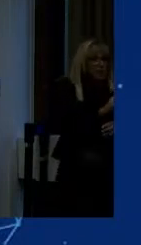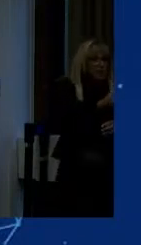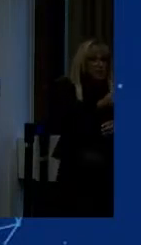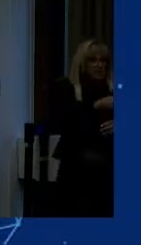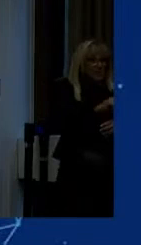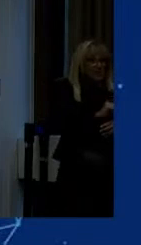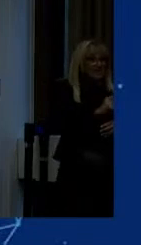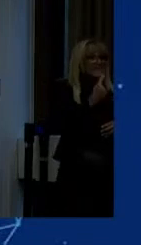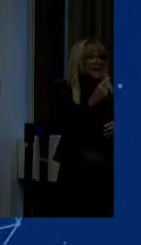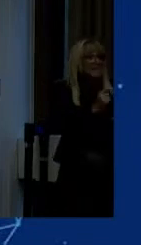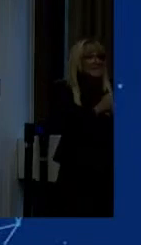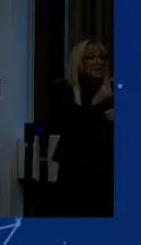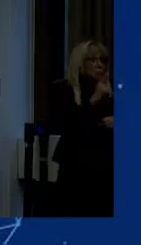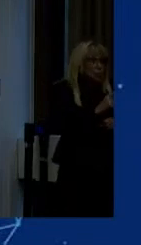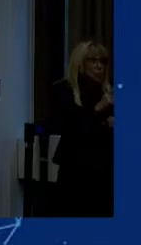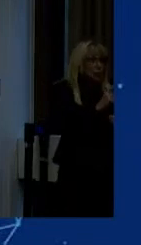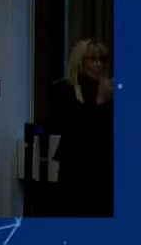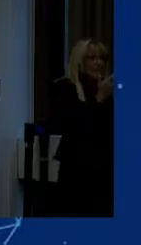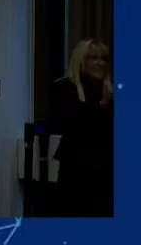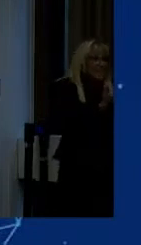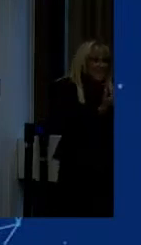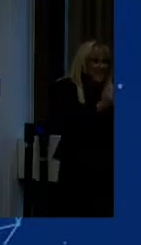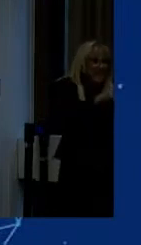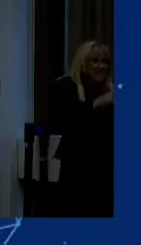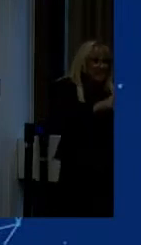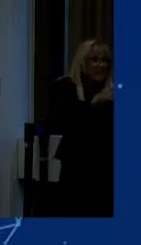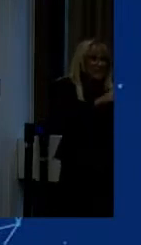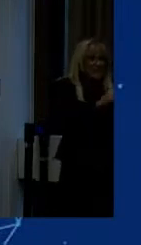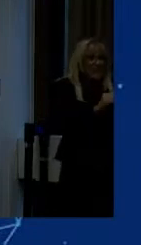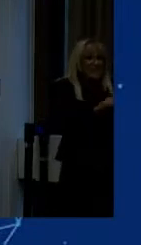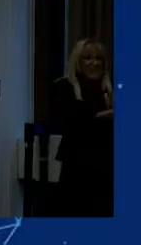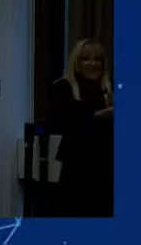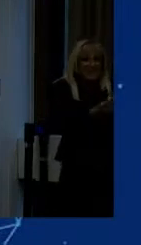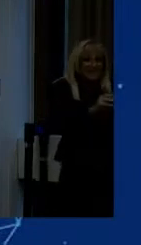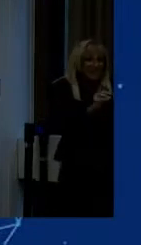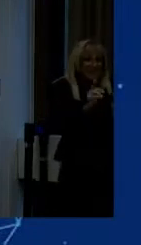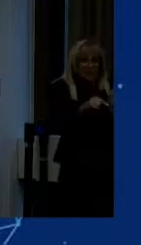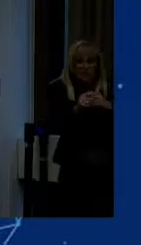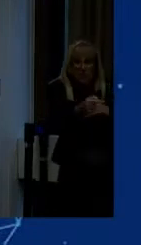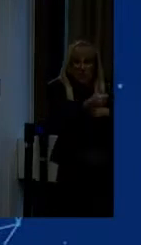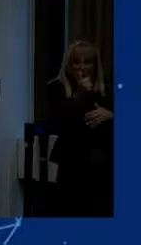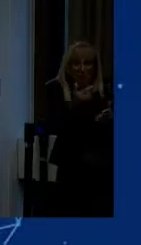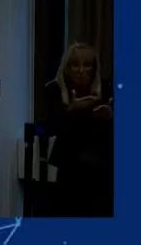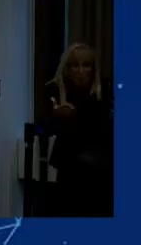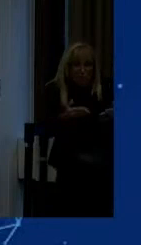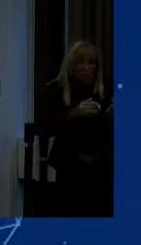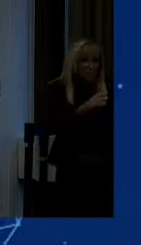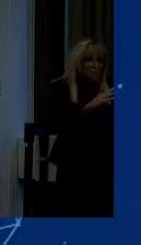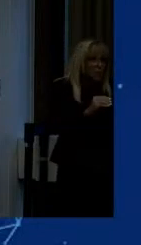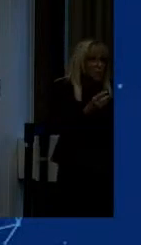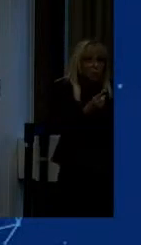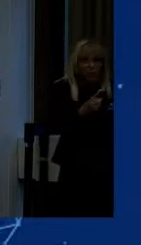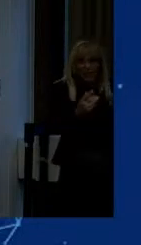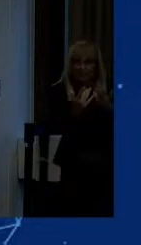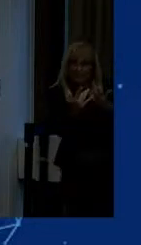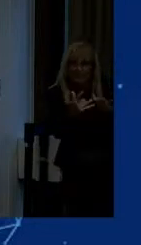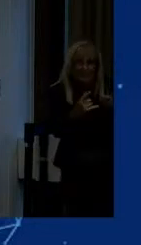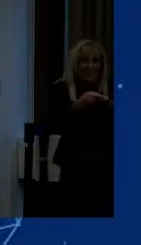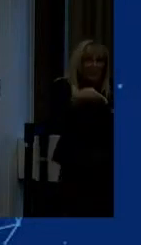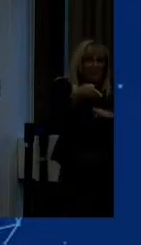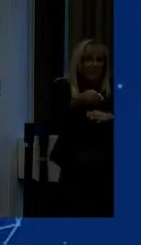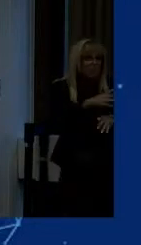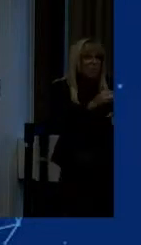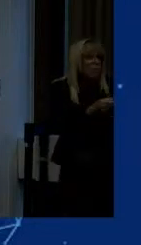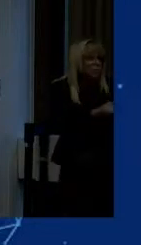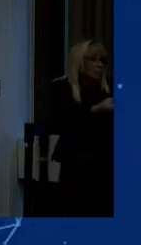say to you, make sure that you fact check or look to other sources or consult a professional. There's even a disclaimer